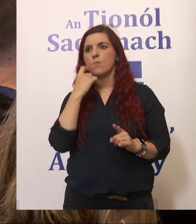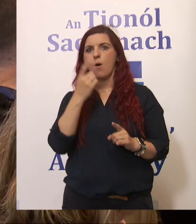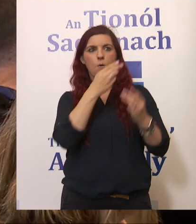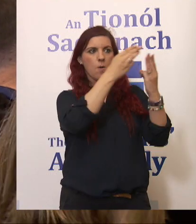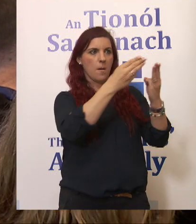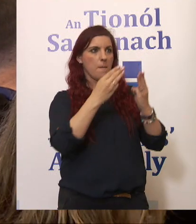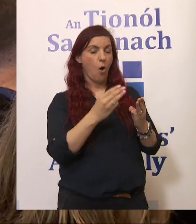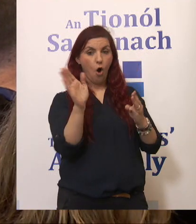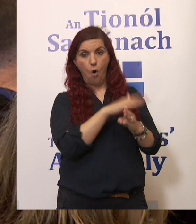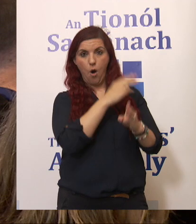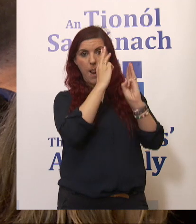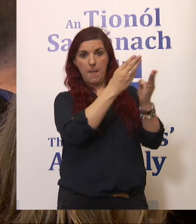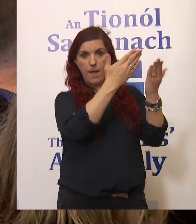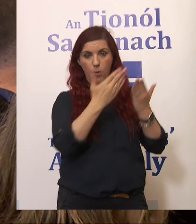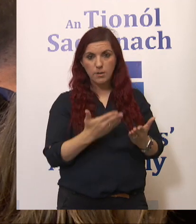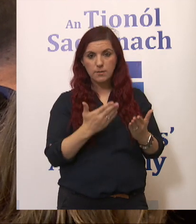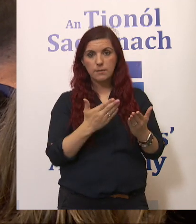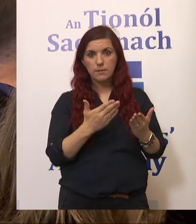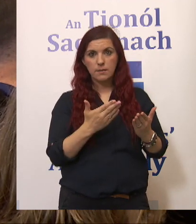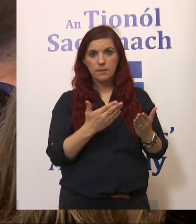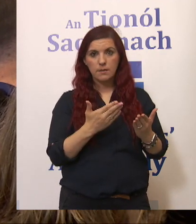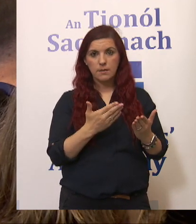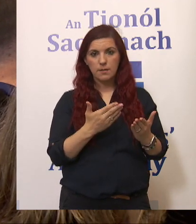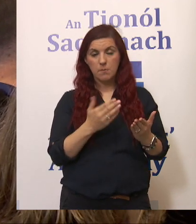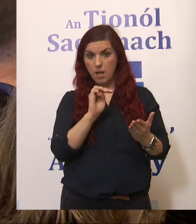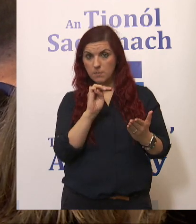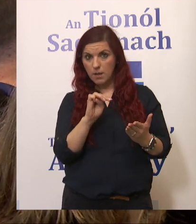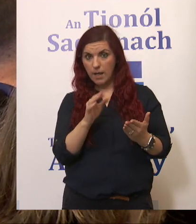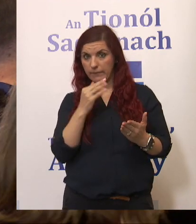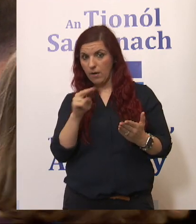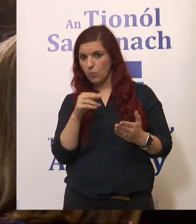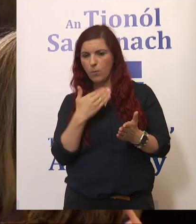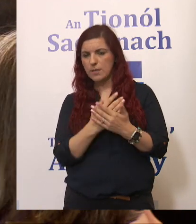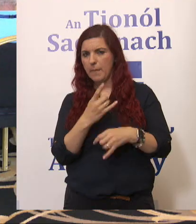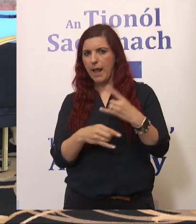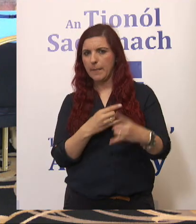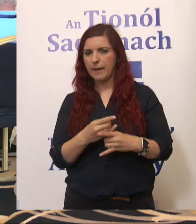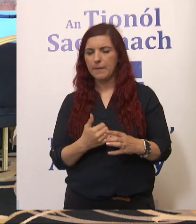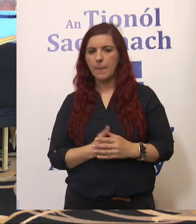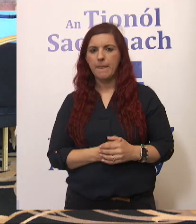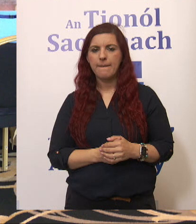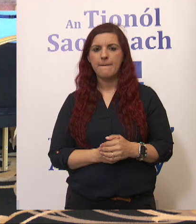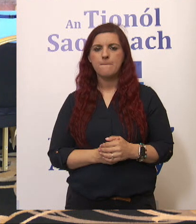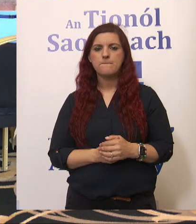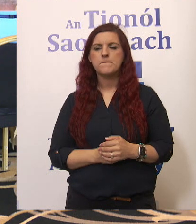be possible? And then what would stop that from happening if not?